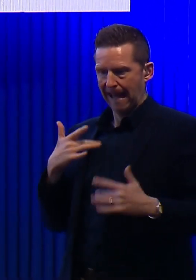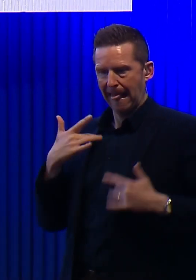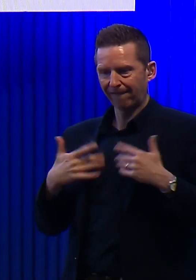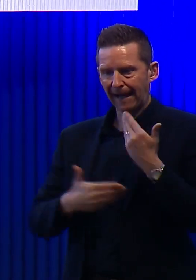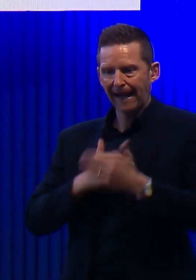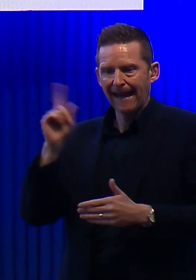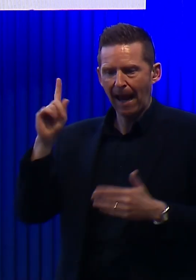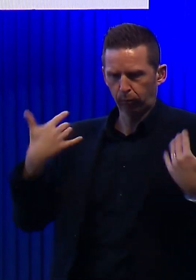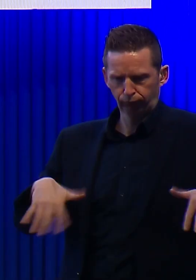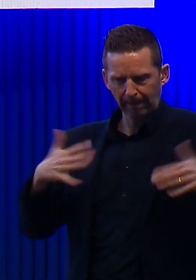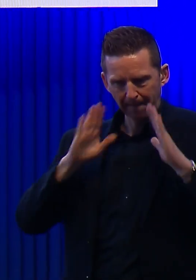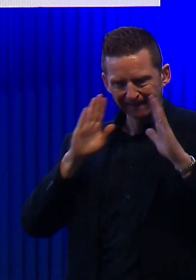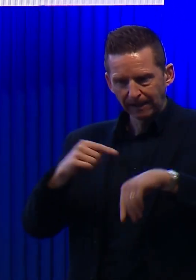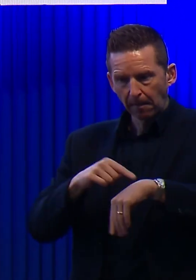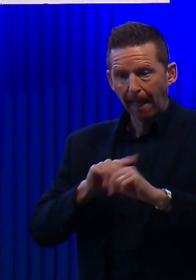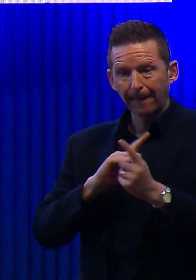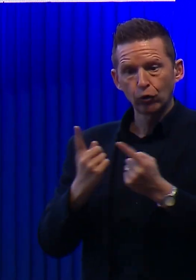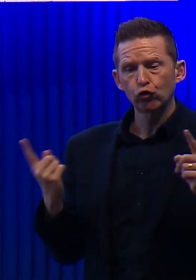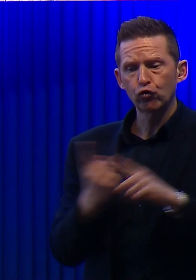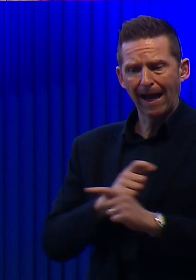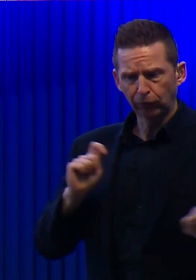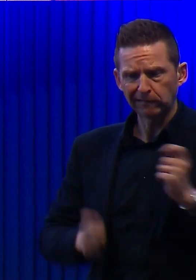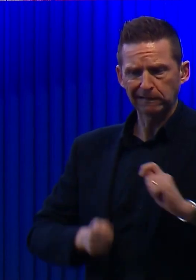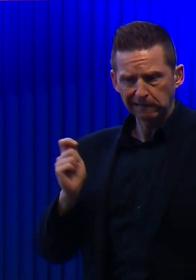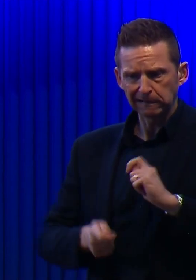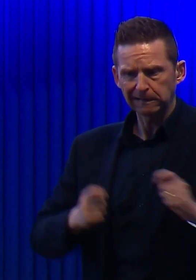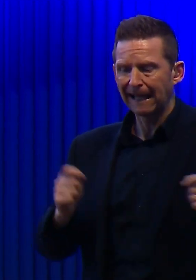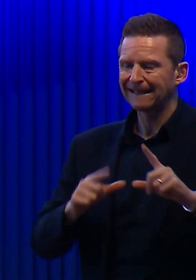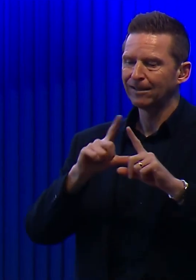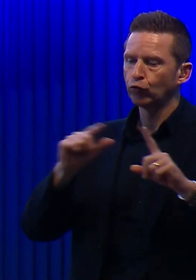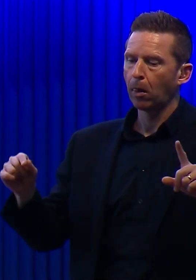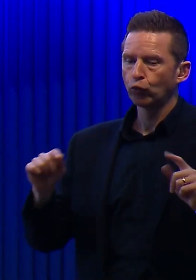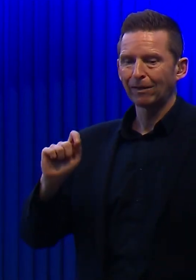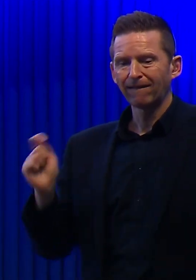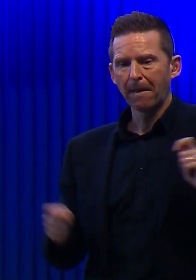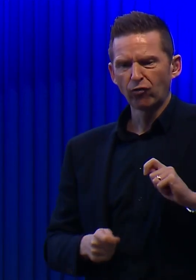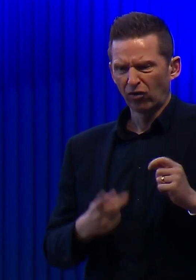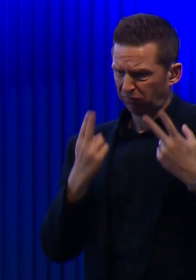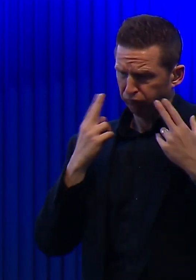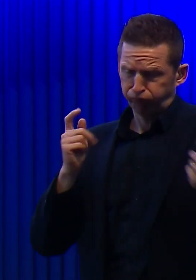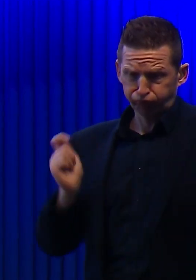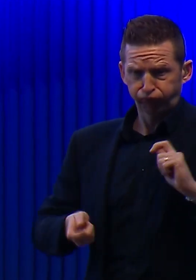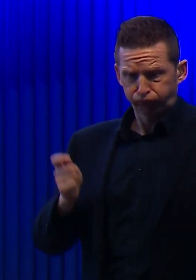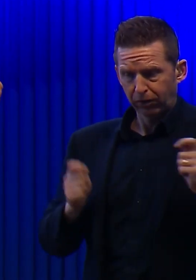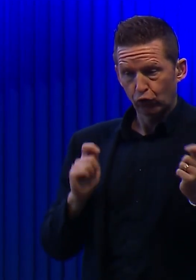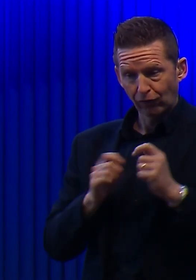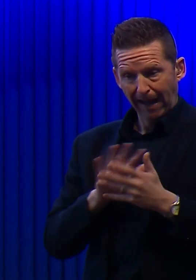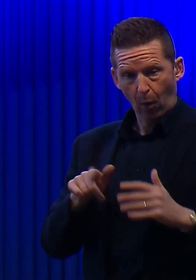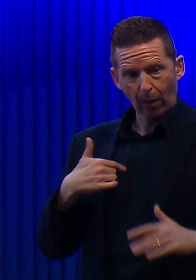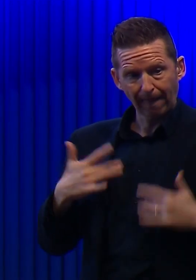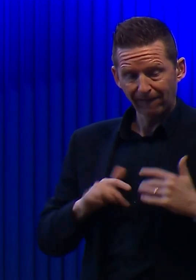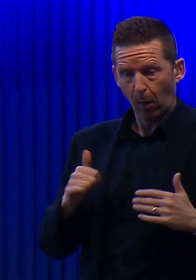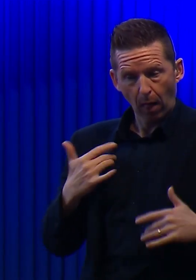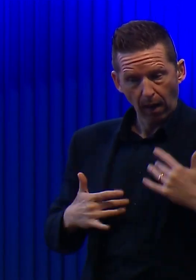incredible time where things change rapidly. Digital transformation is an actual thing, and it's changed how we live our